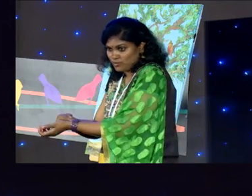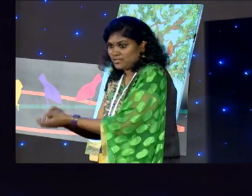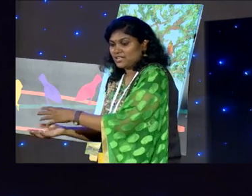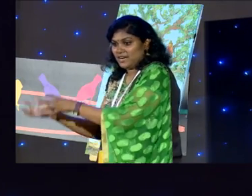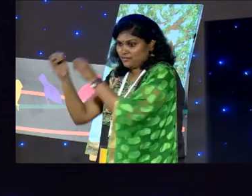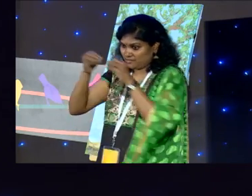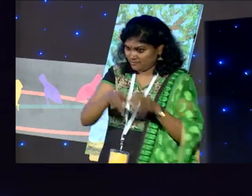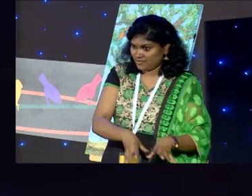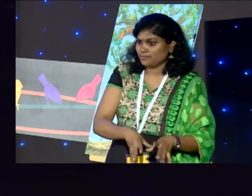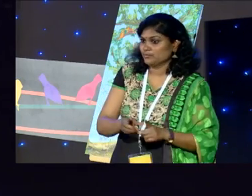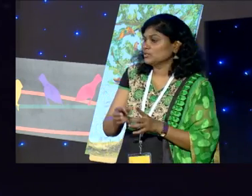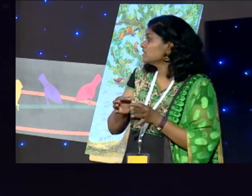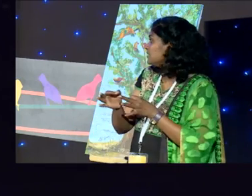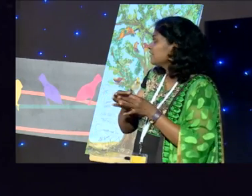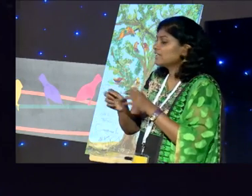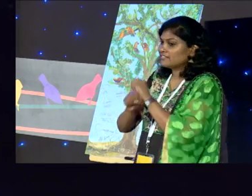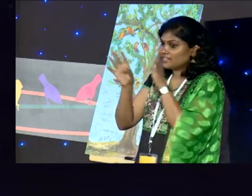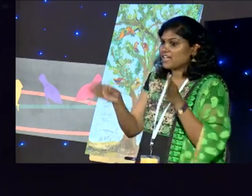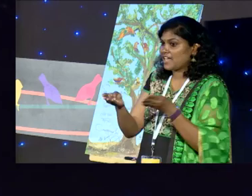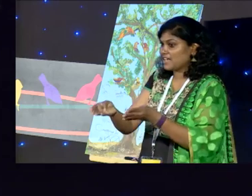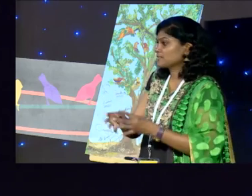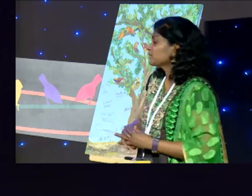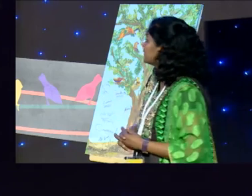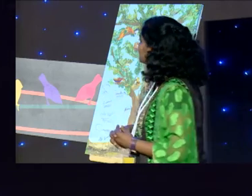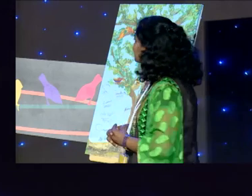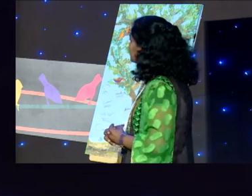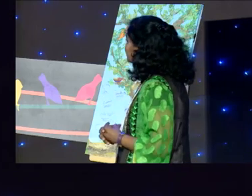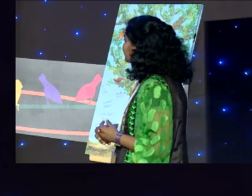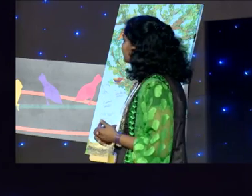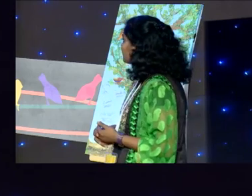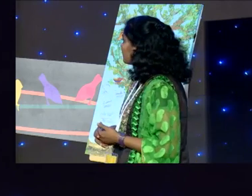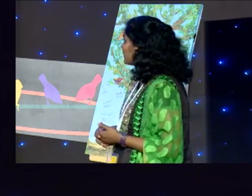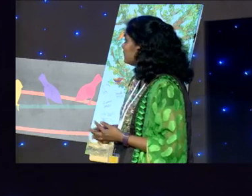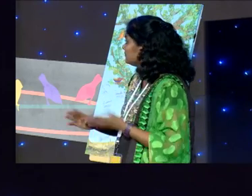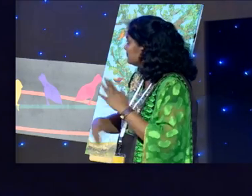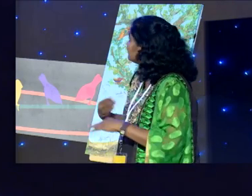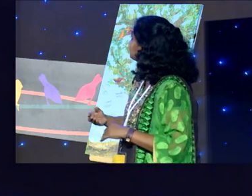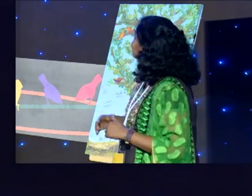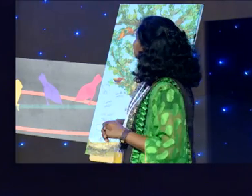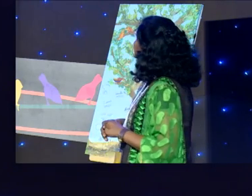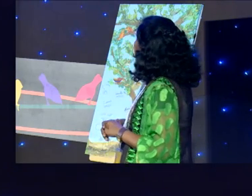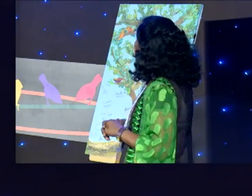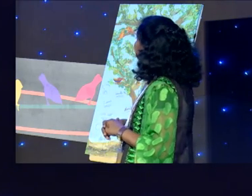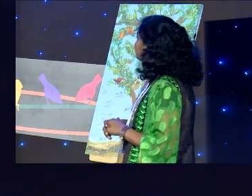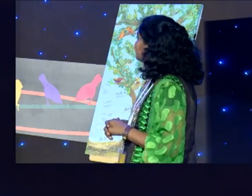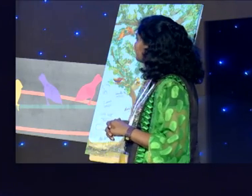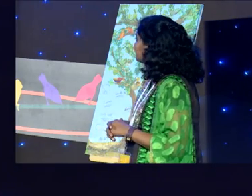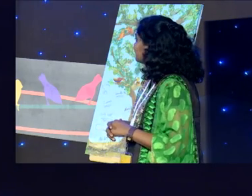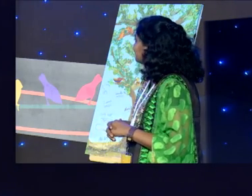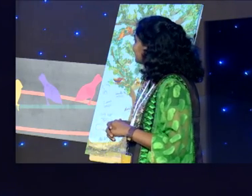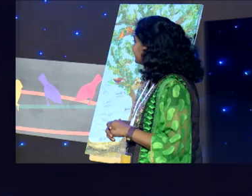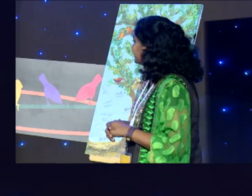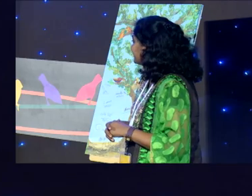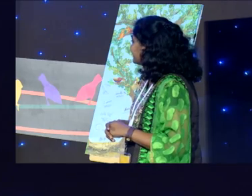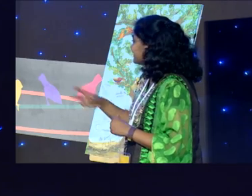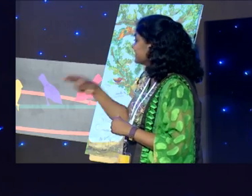that they can do their job better in patrolling and protecting our forests. Next slide. This was